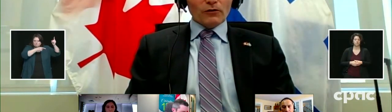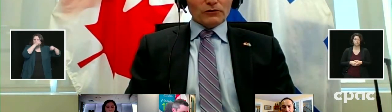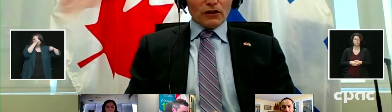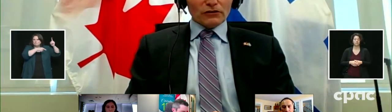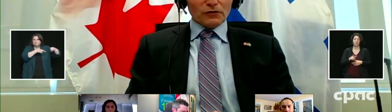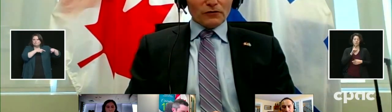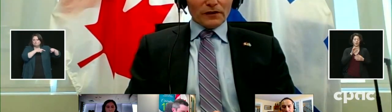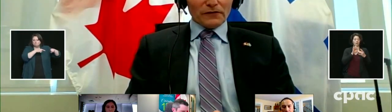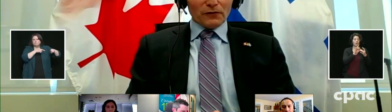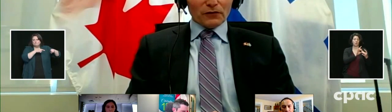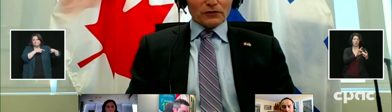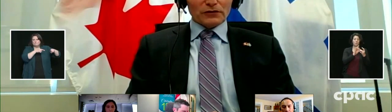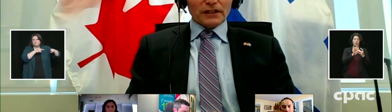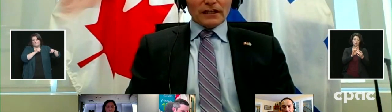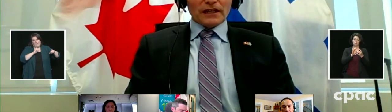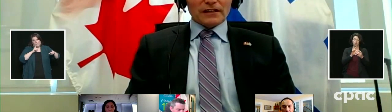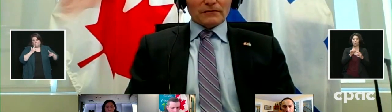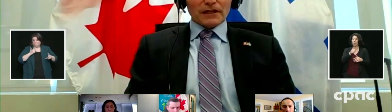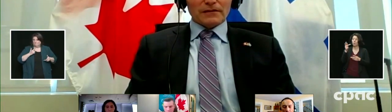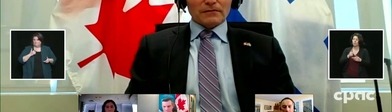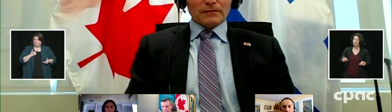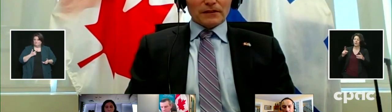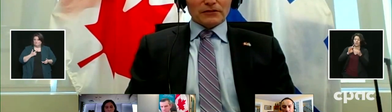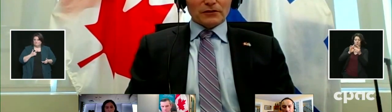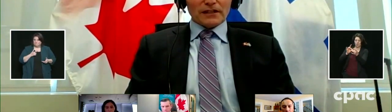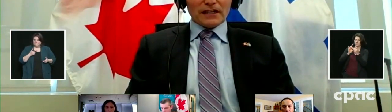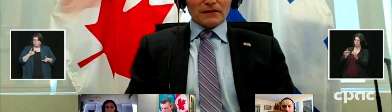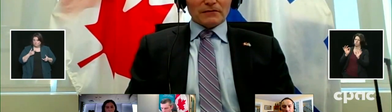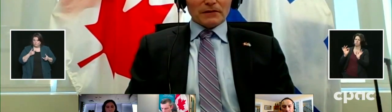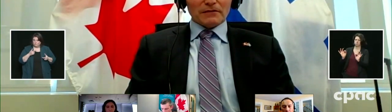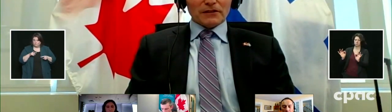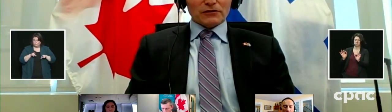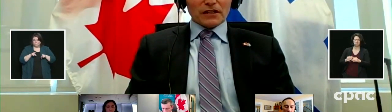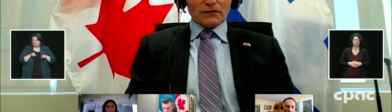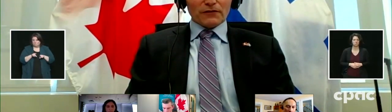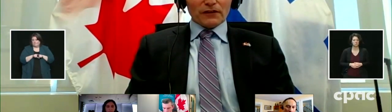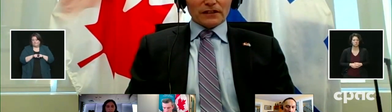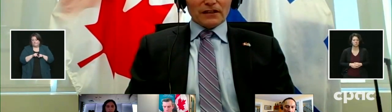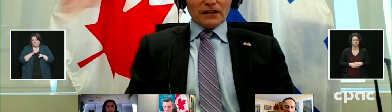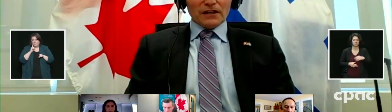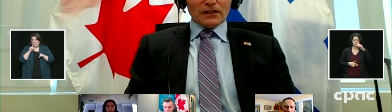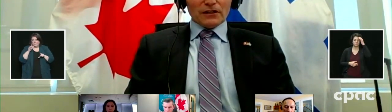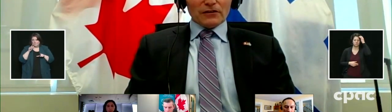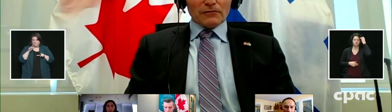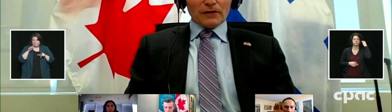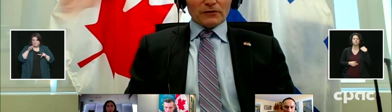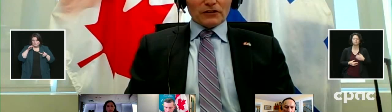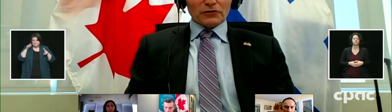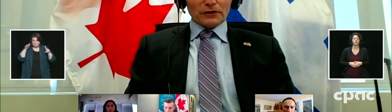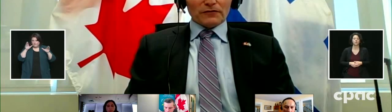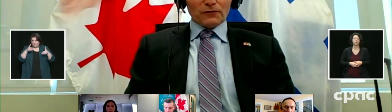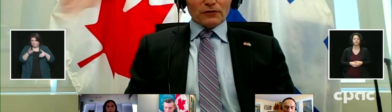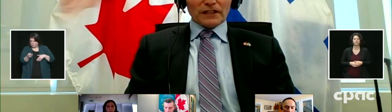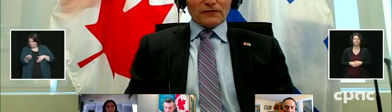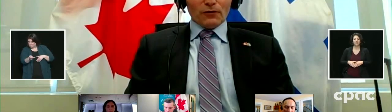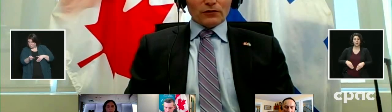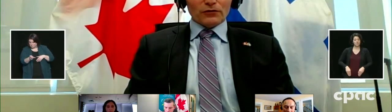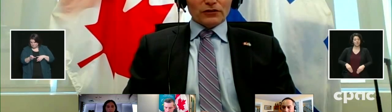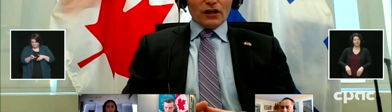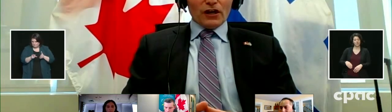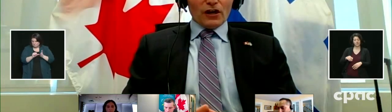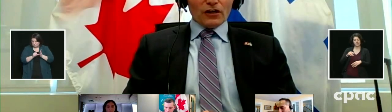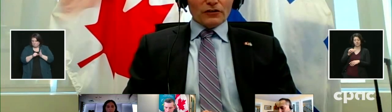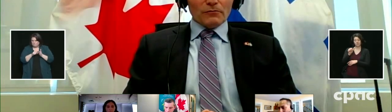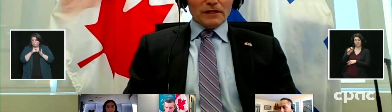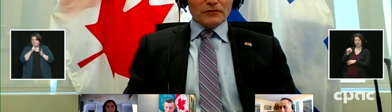we're almost also very focused, and Minister Anand and Major General Fortin might want to reinforce that